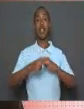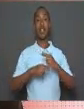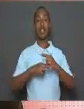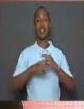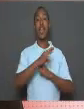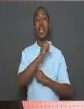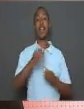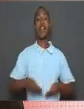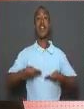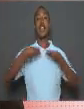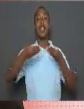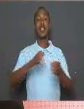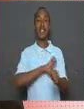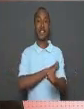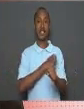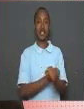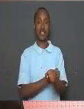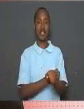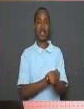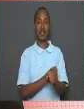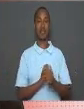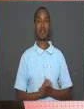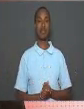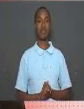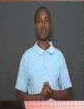and release energy.